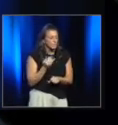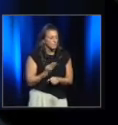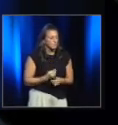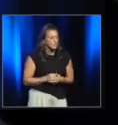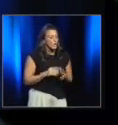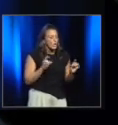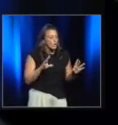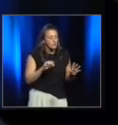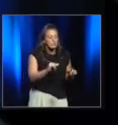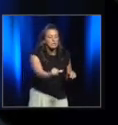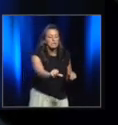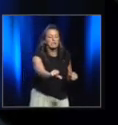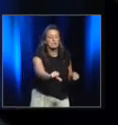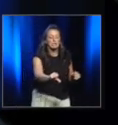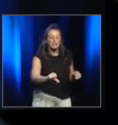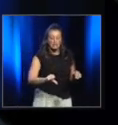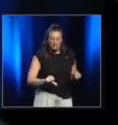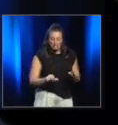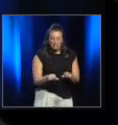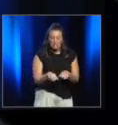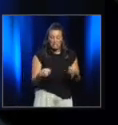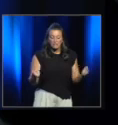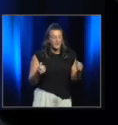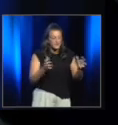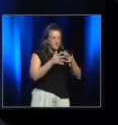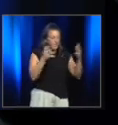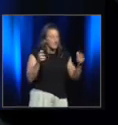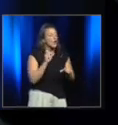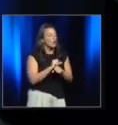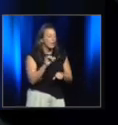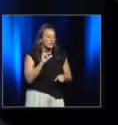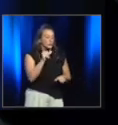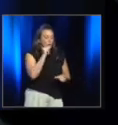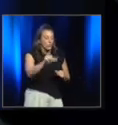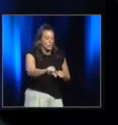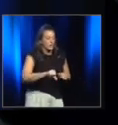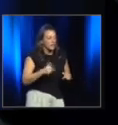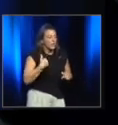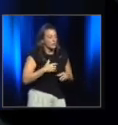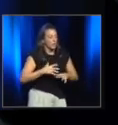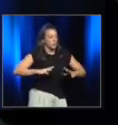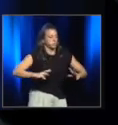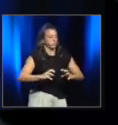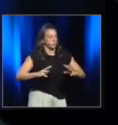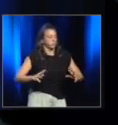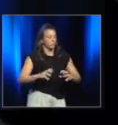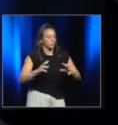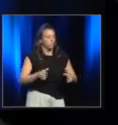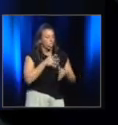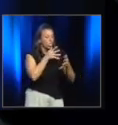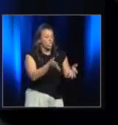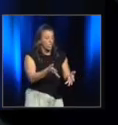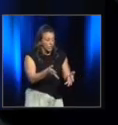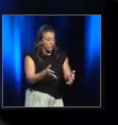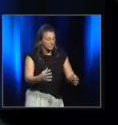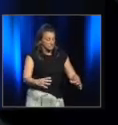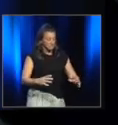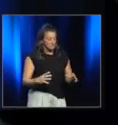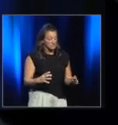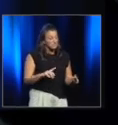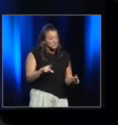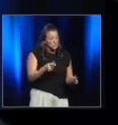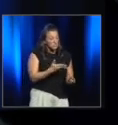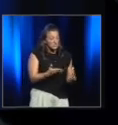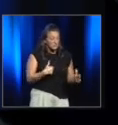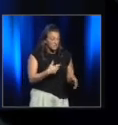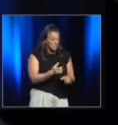It takes a lot of work to get them to sleep, to get the stomach pumping and all that stuff. And all you get, if you're lucky, is a handful